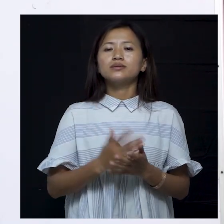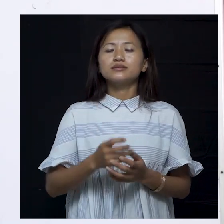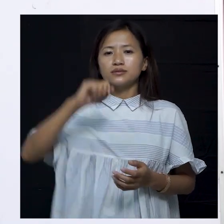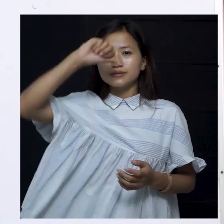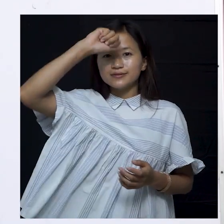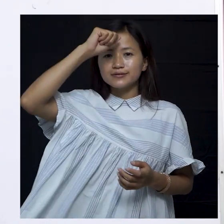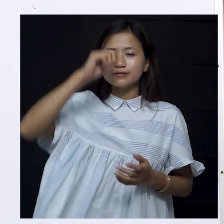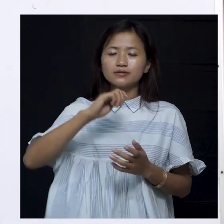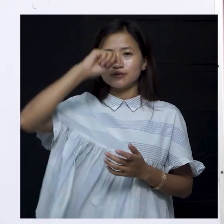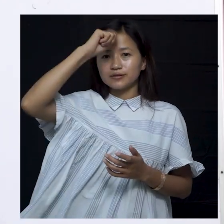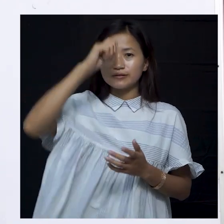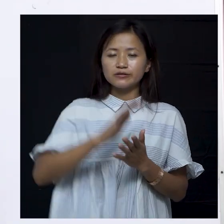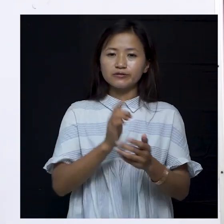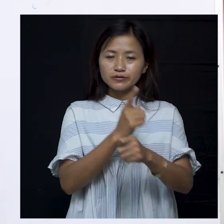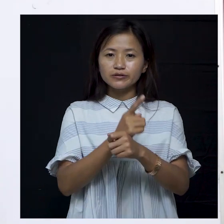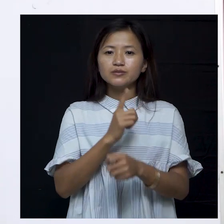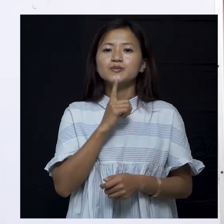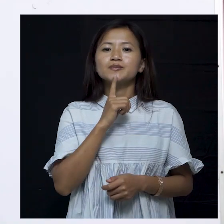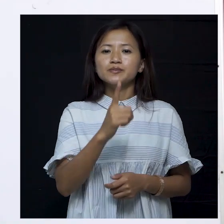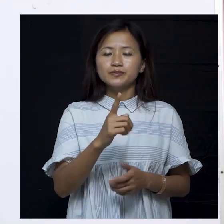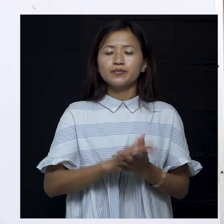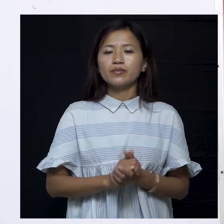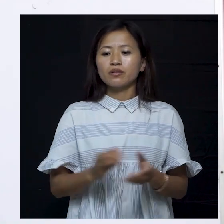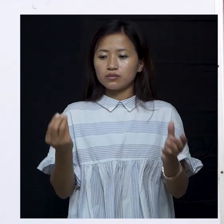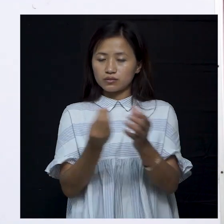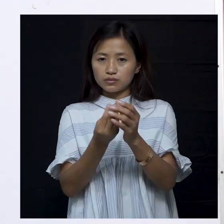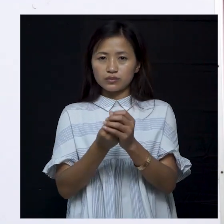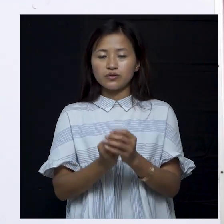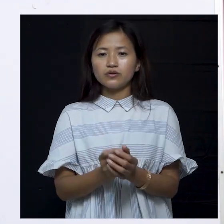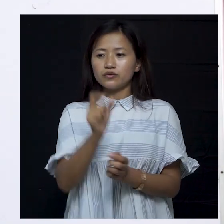said, right? And so this type of group of words